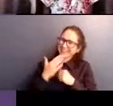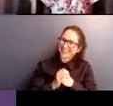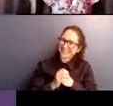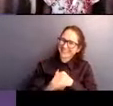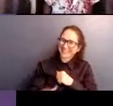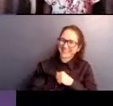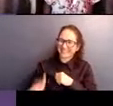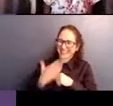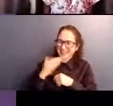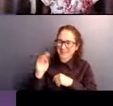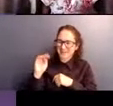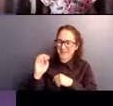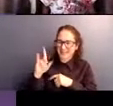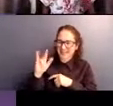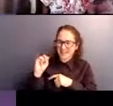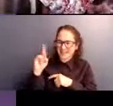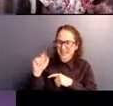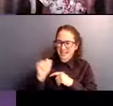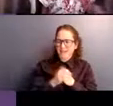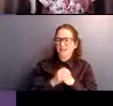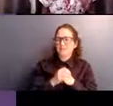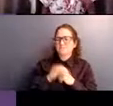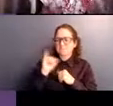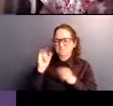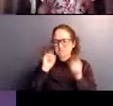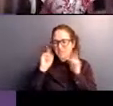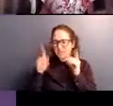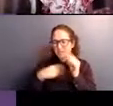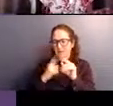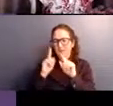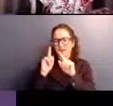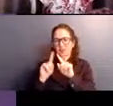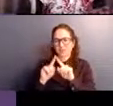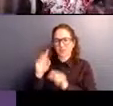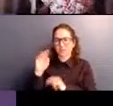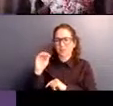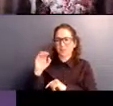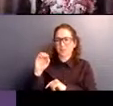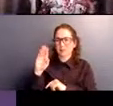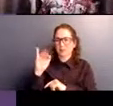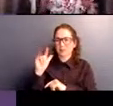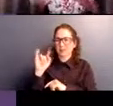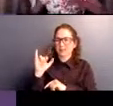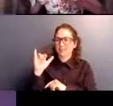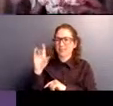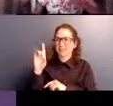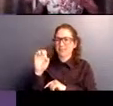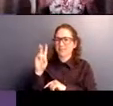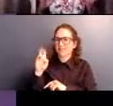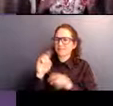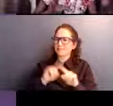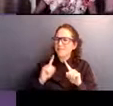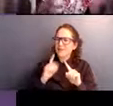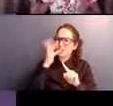much, Melinda. So I'm hearing about these different mobility devices, but what does that look like with